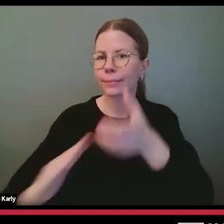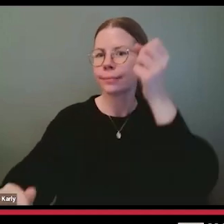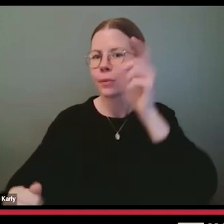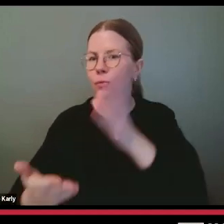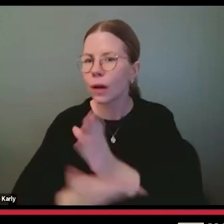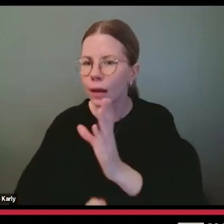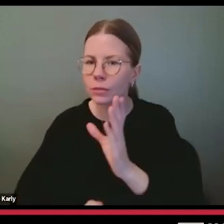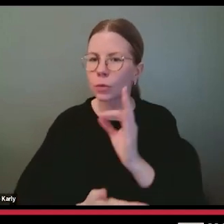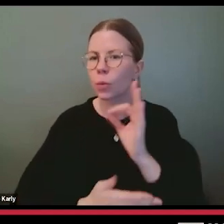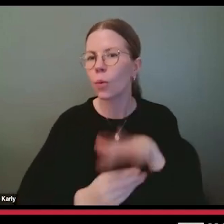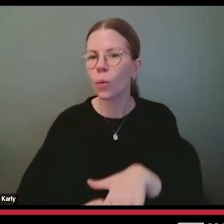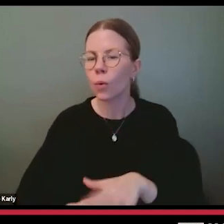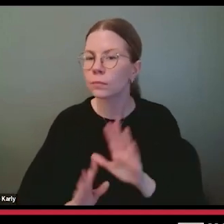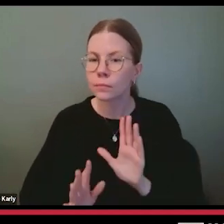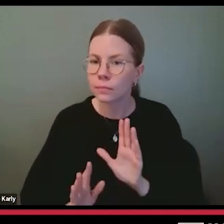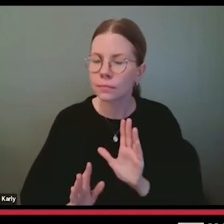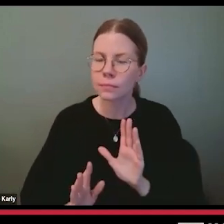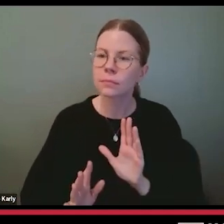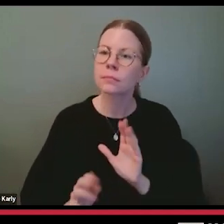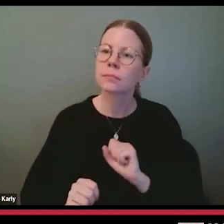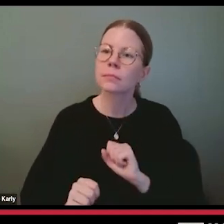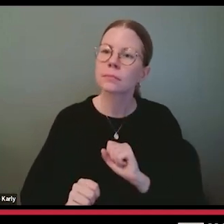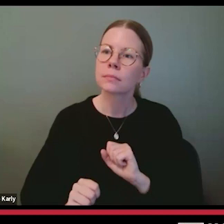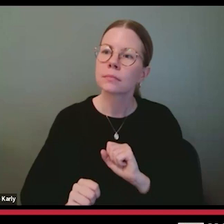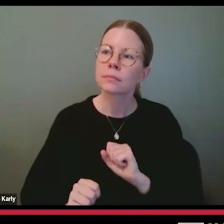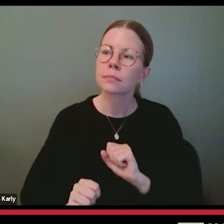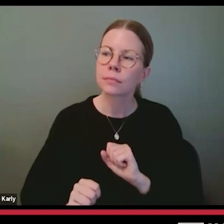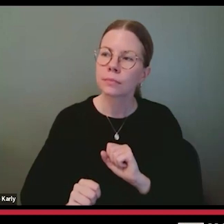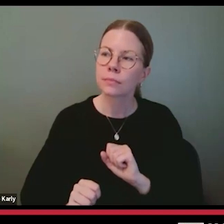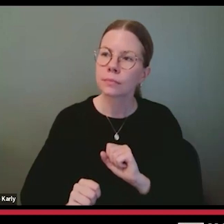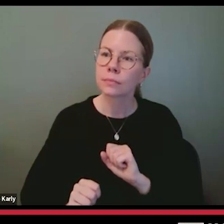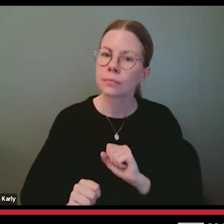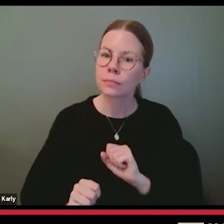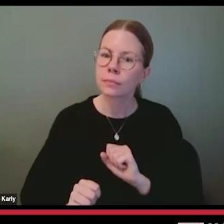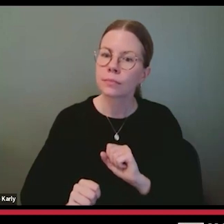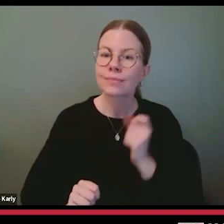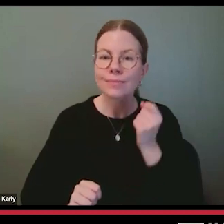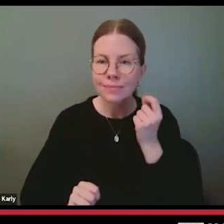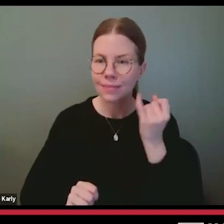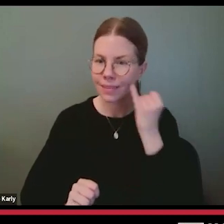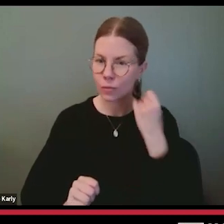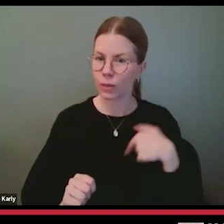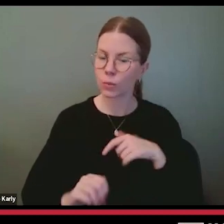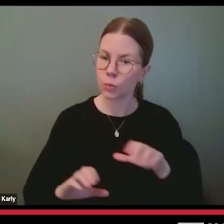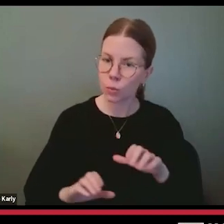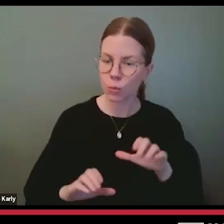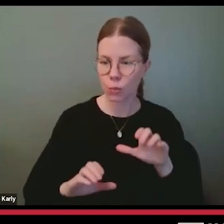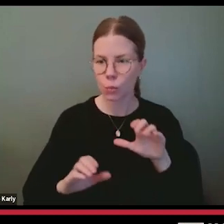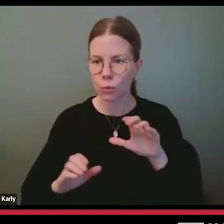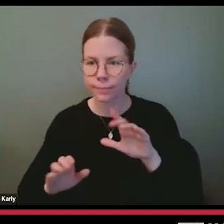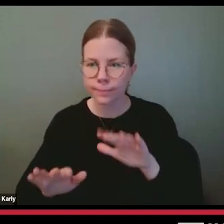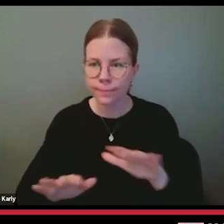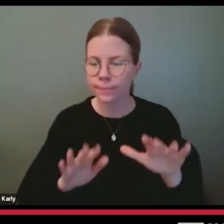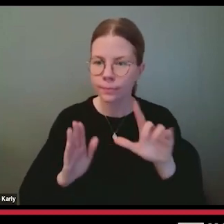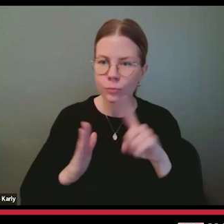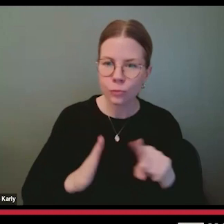the value proposition, if you will, of doing that kind of surveillance is that you need to combine it with addressing the problems